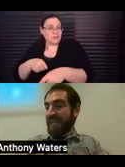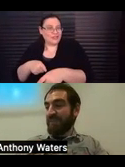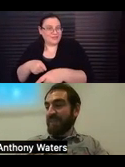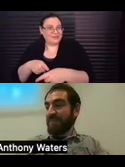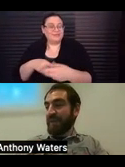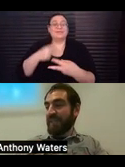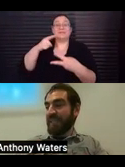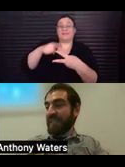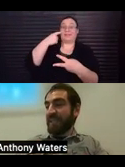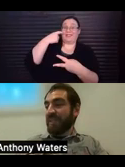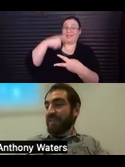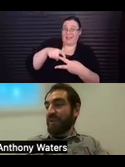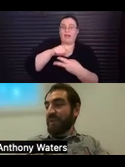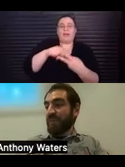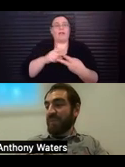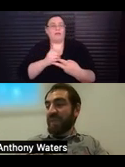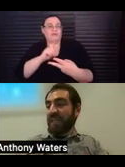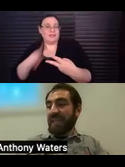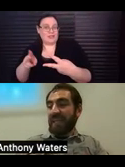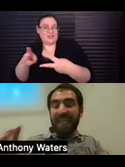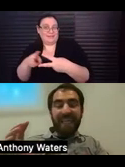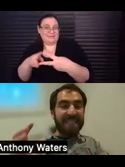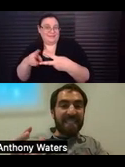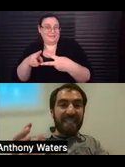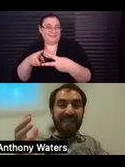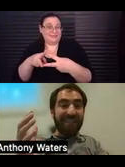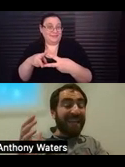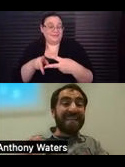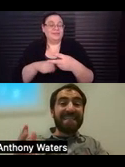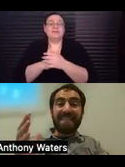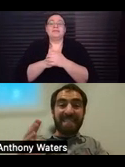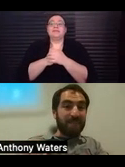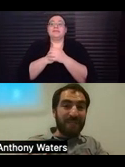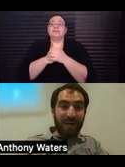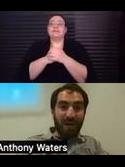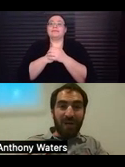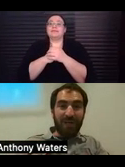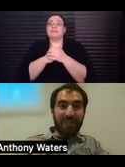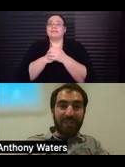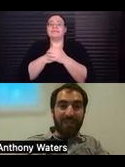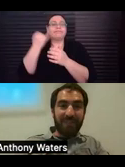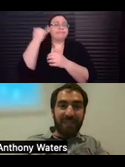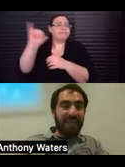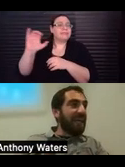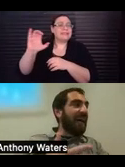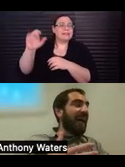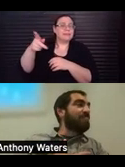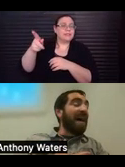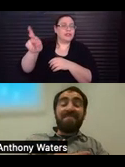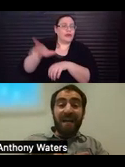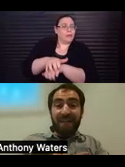Identification and responding. So it's like CPR.